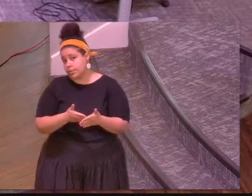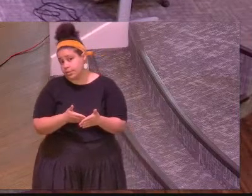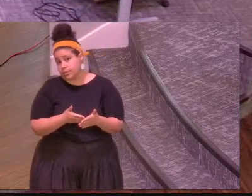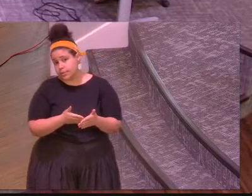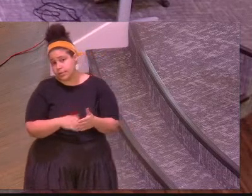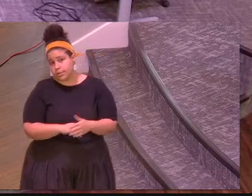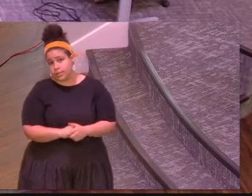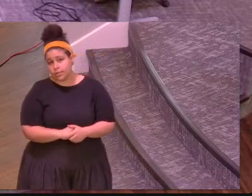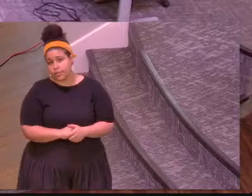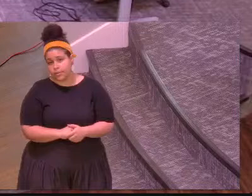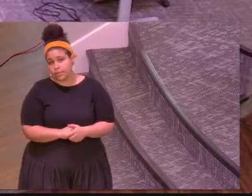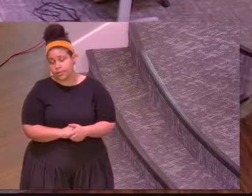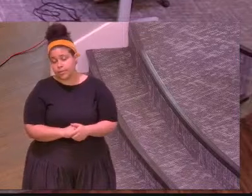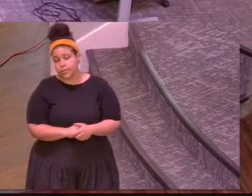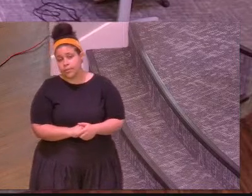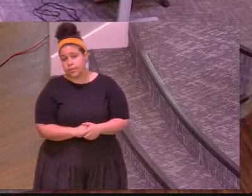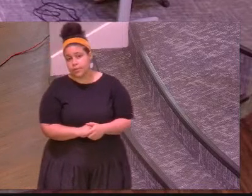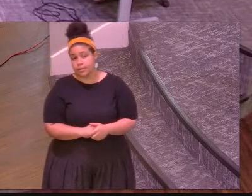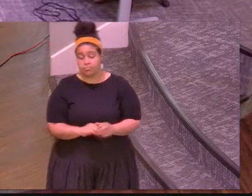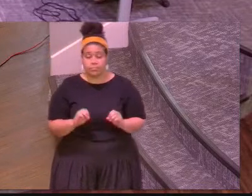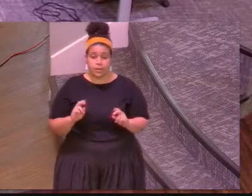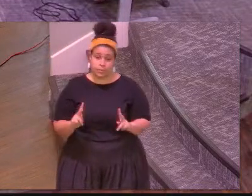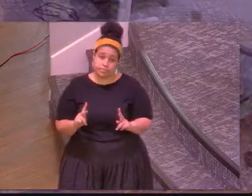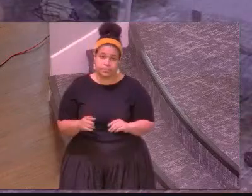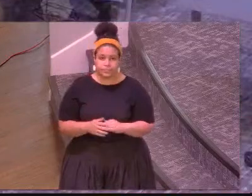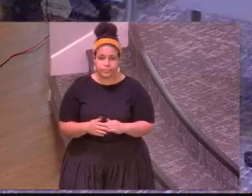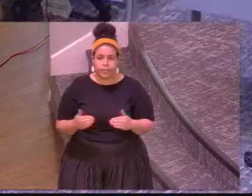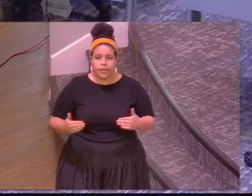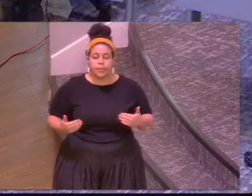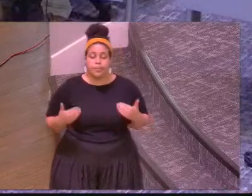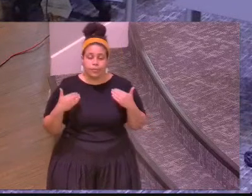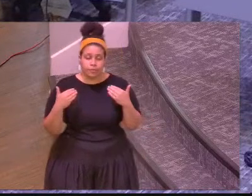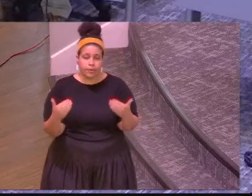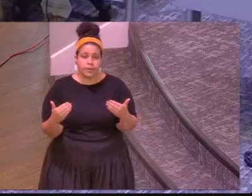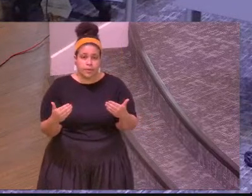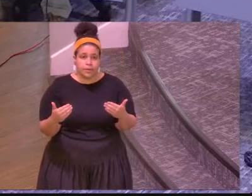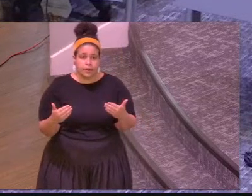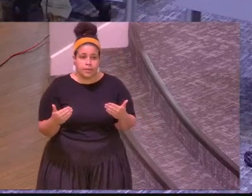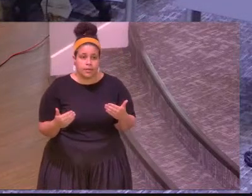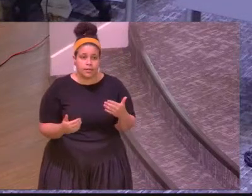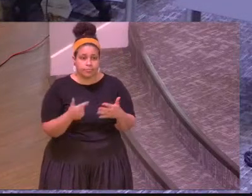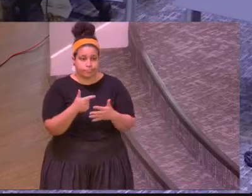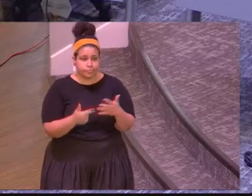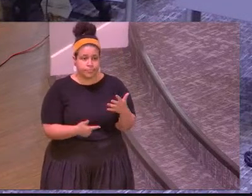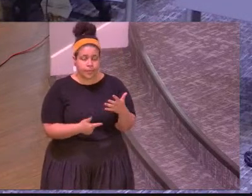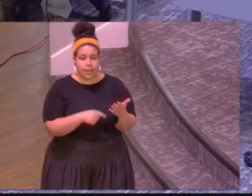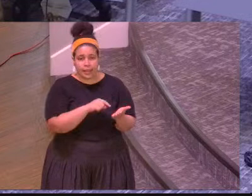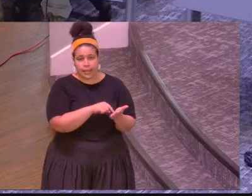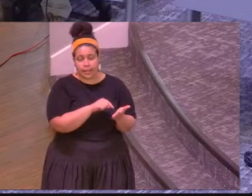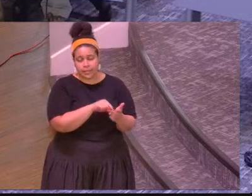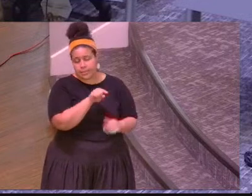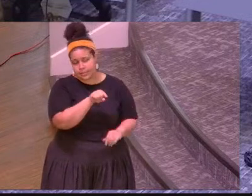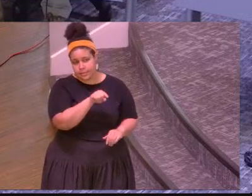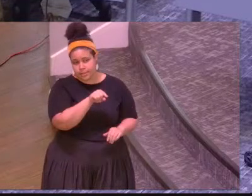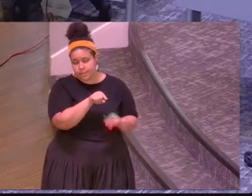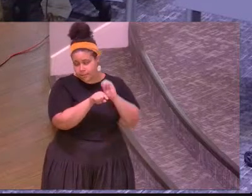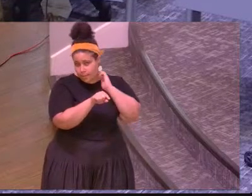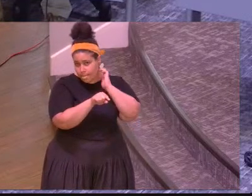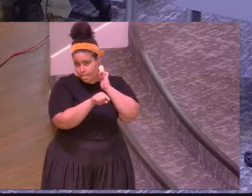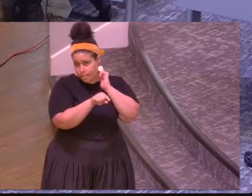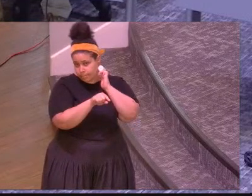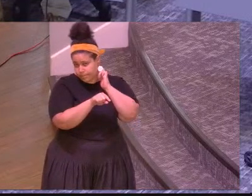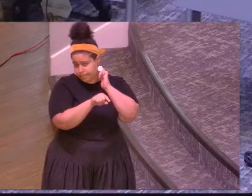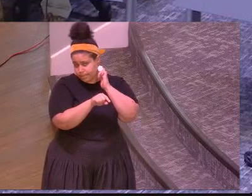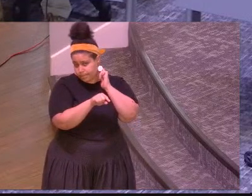Okay. All right, we'll move forward with the remaining items on this agenda, primarily, Dr. Thomas,